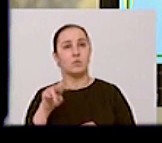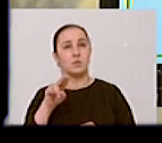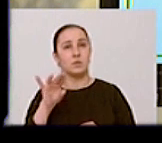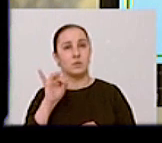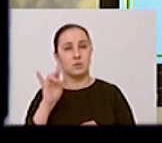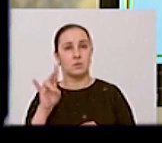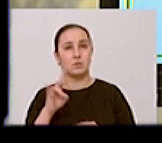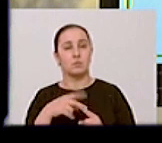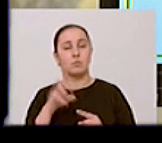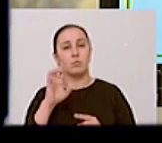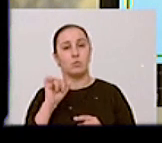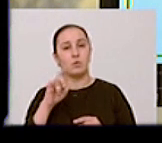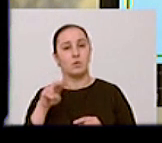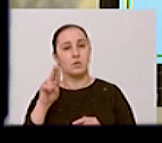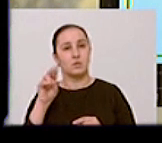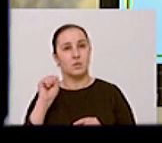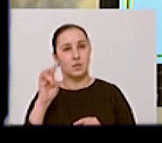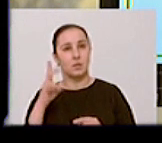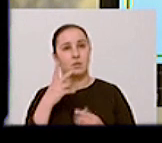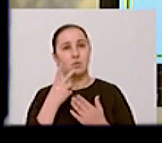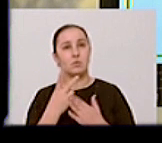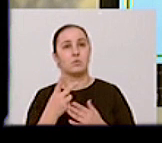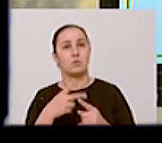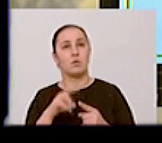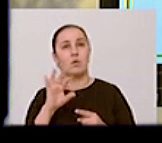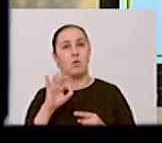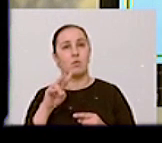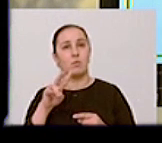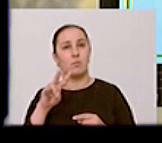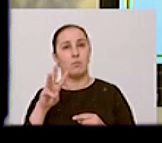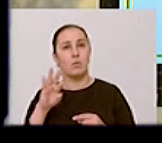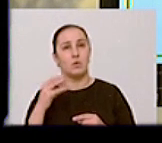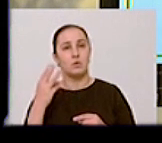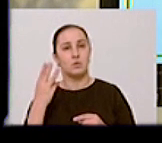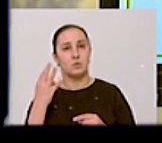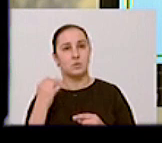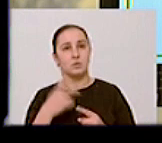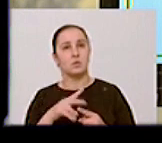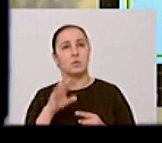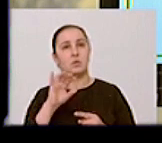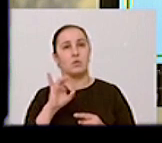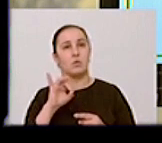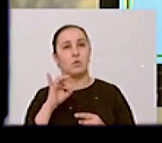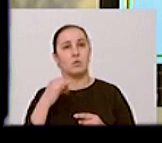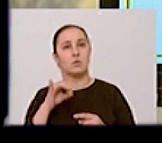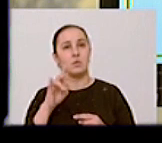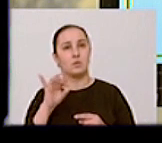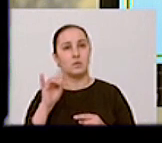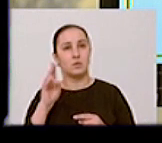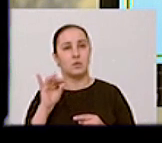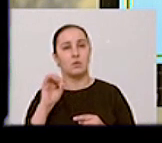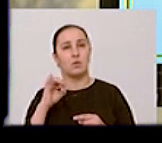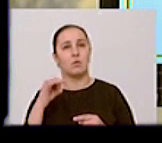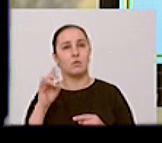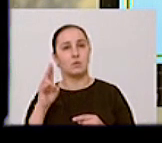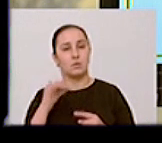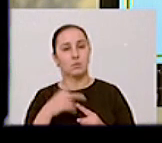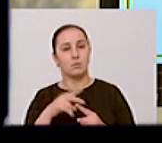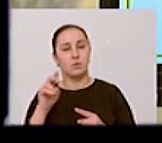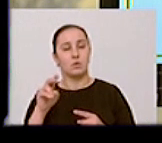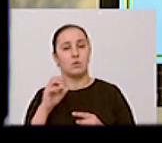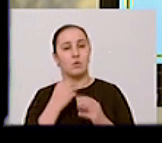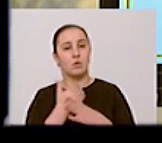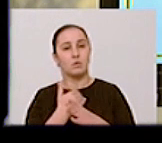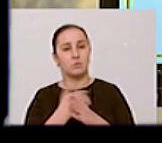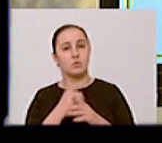mundan, bundan ko'rsatish olmoshi. Yoyinki, yoki albatta bu